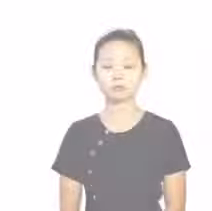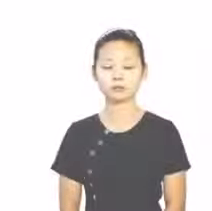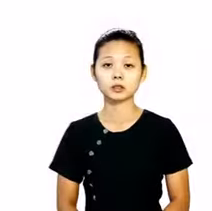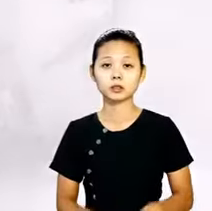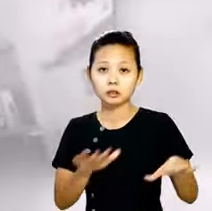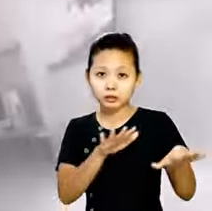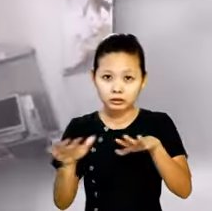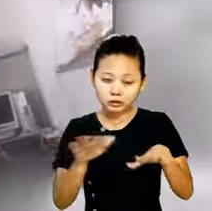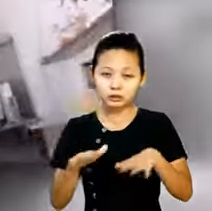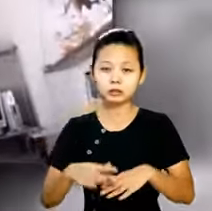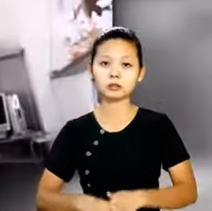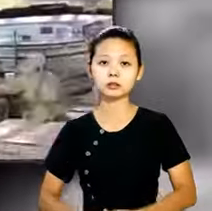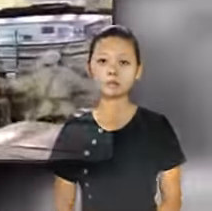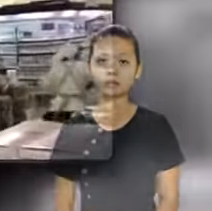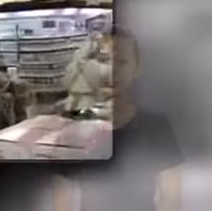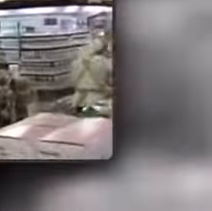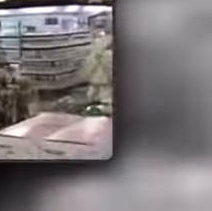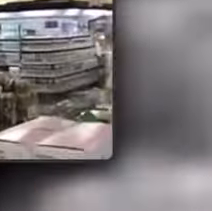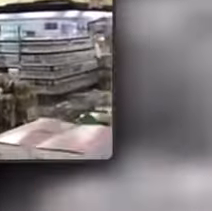earthquake,